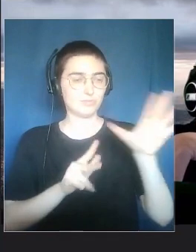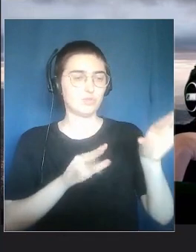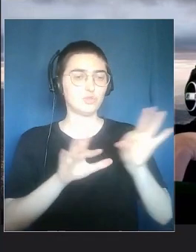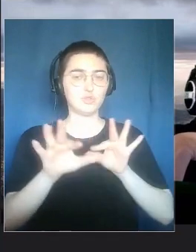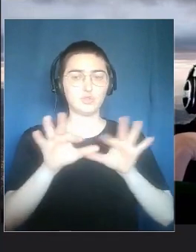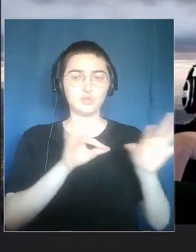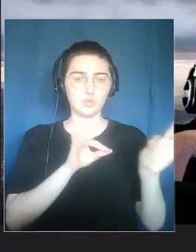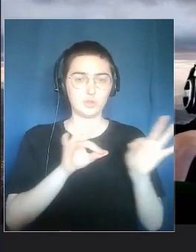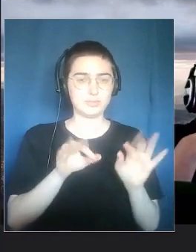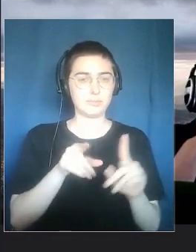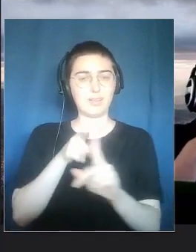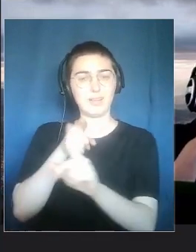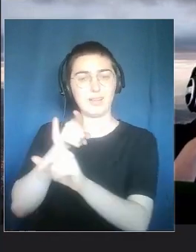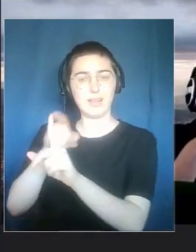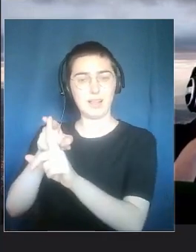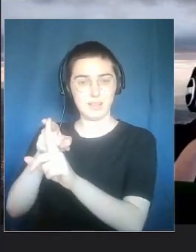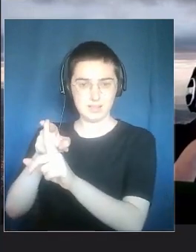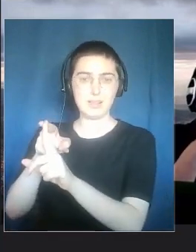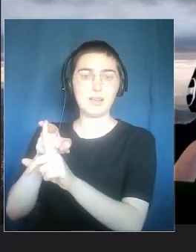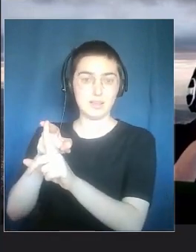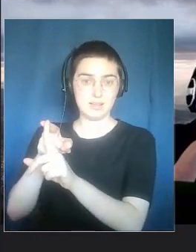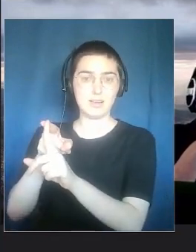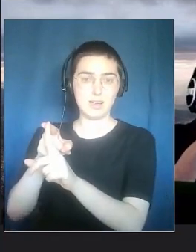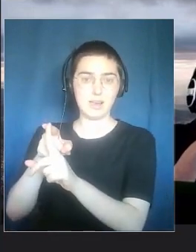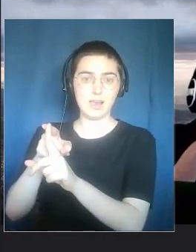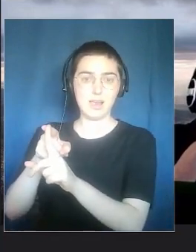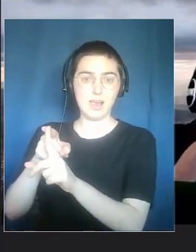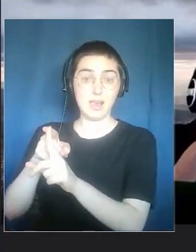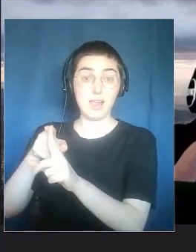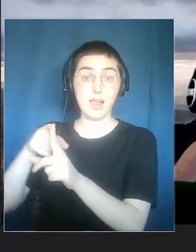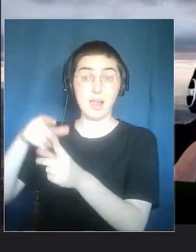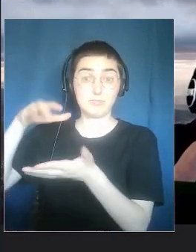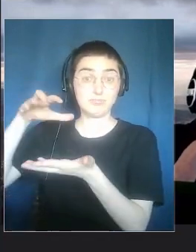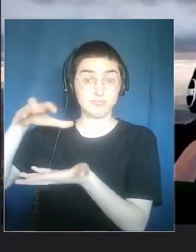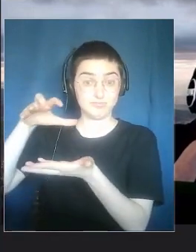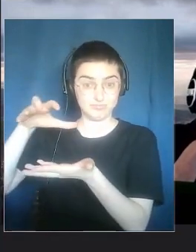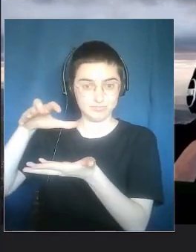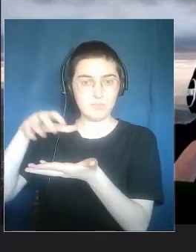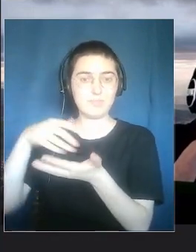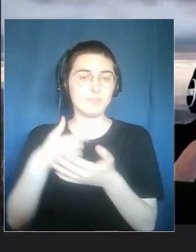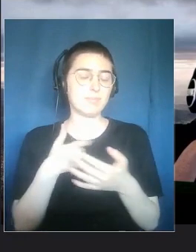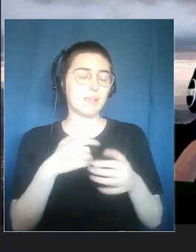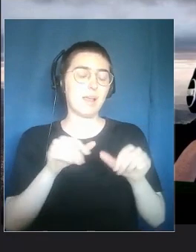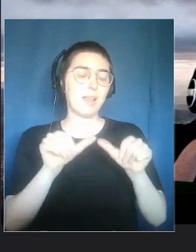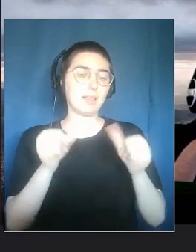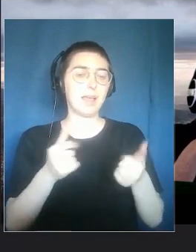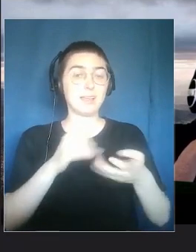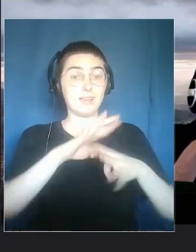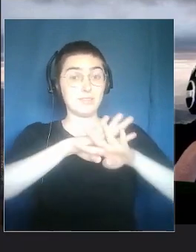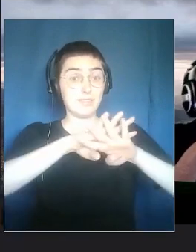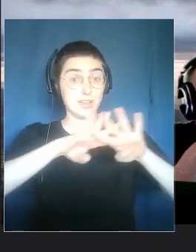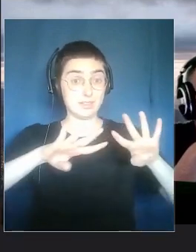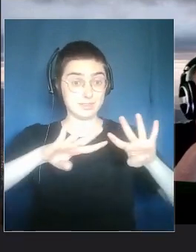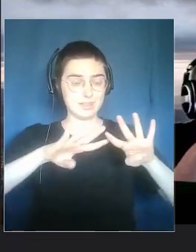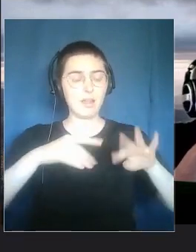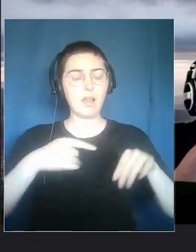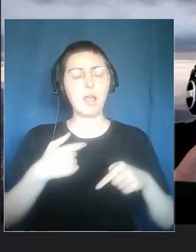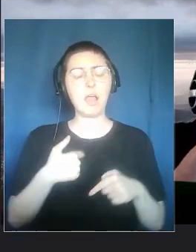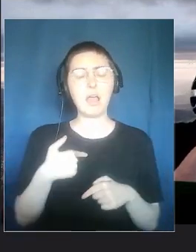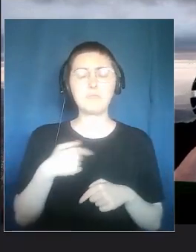to include references to the heritage, which is also a filter.